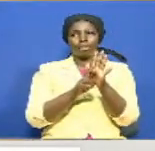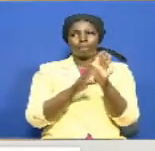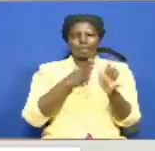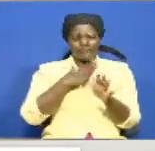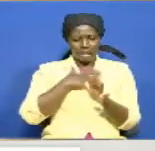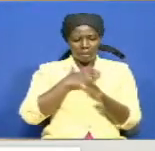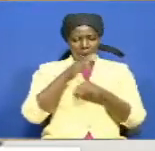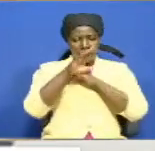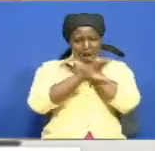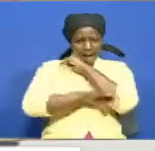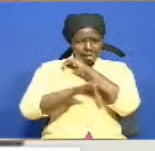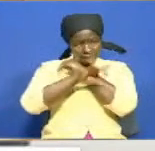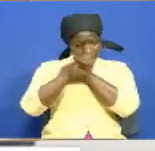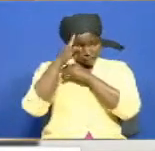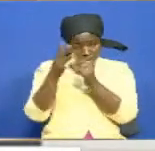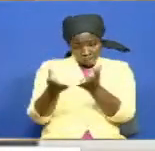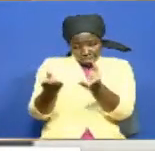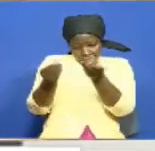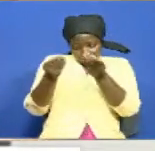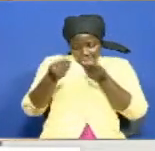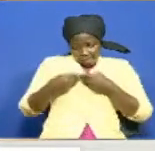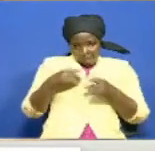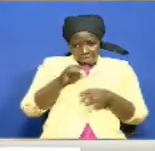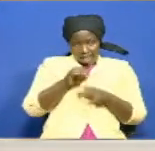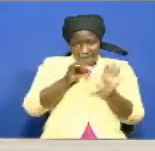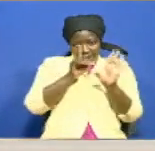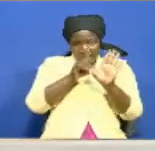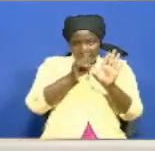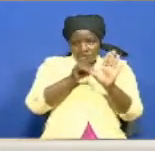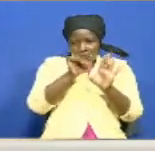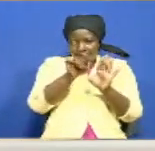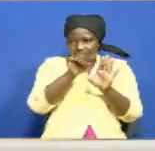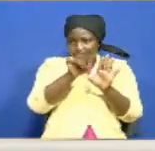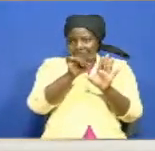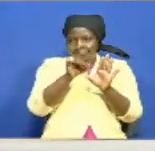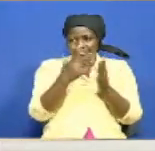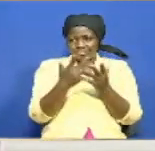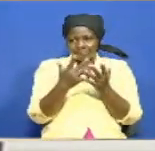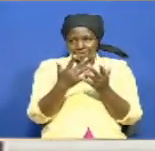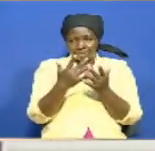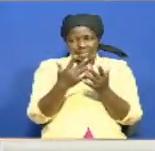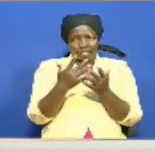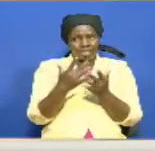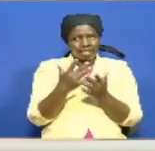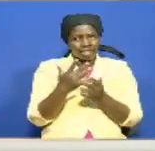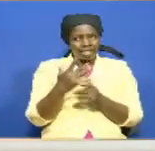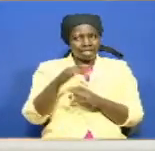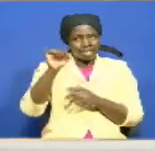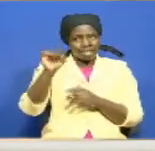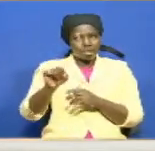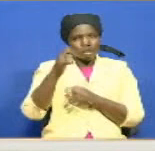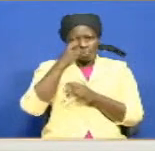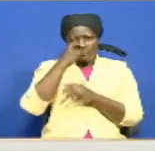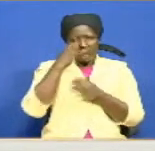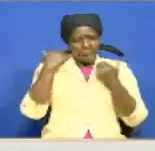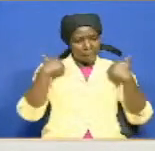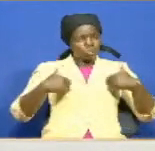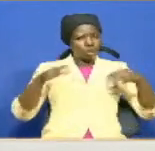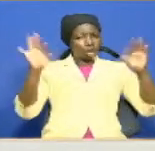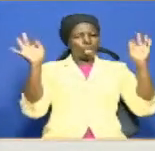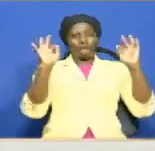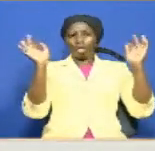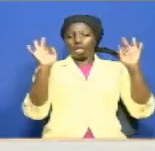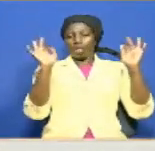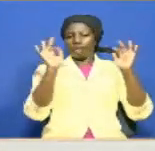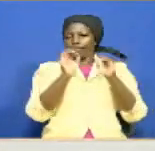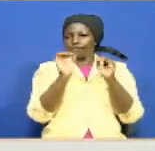respecting countries who are receiving these devices. It makes a lot of difference. Of course, as a South Sudanese, I'm not surprised for my government